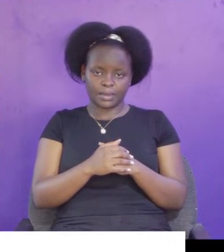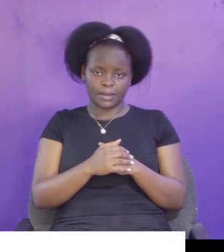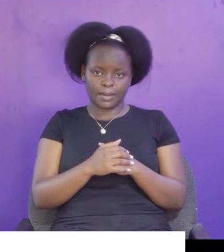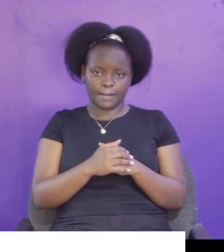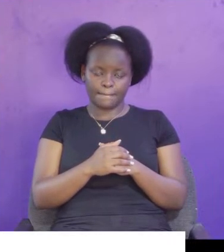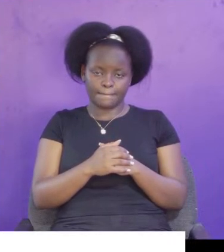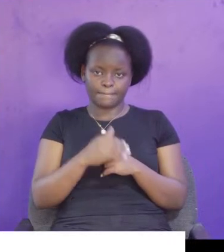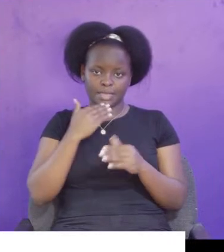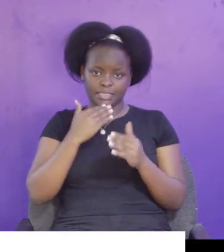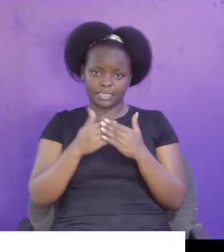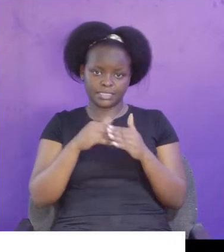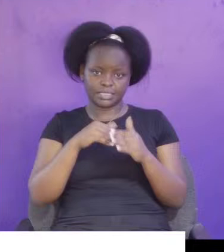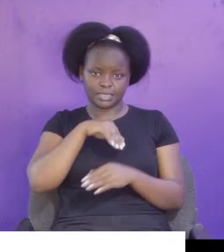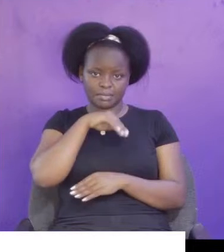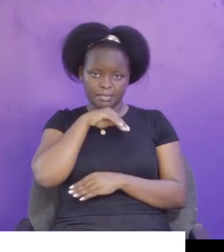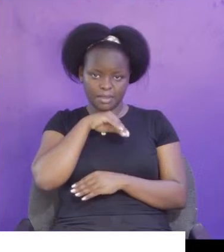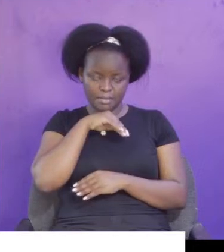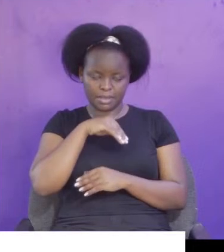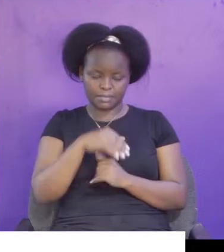Baba.